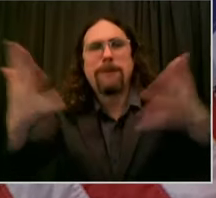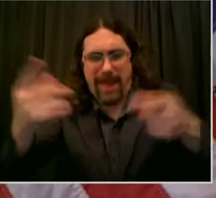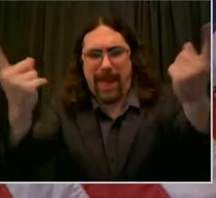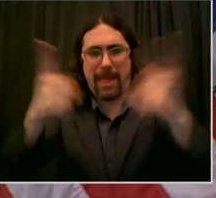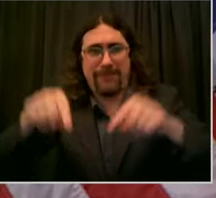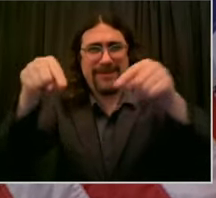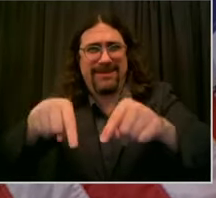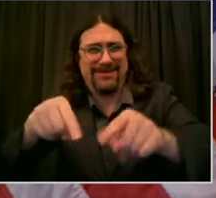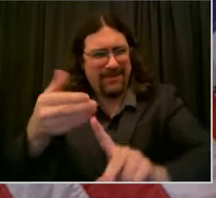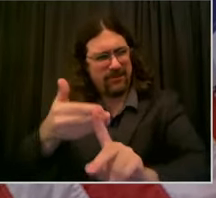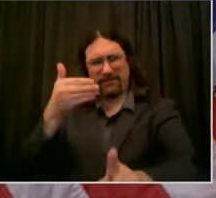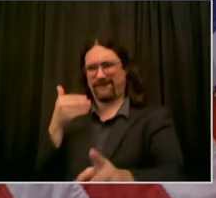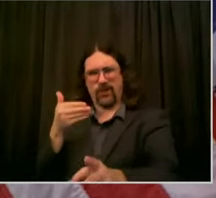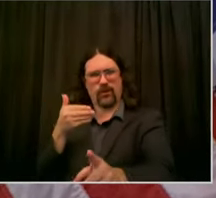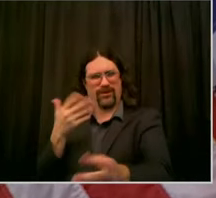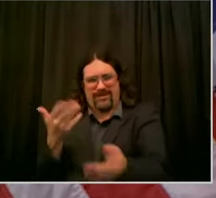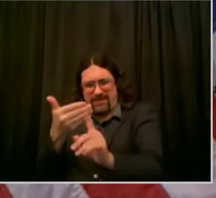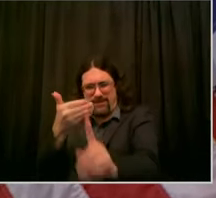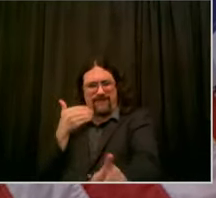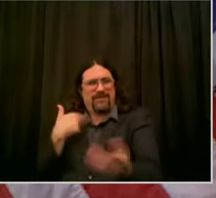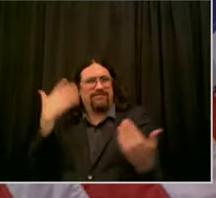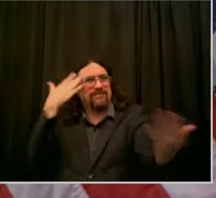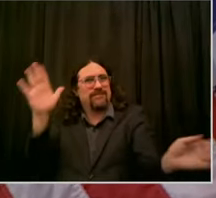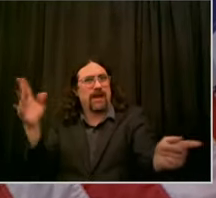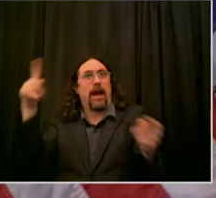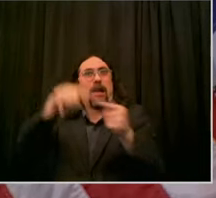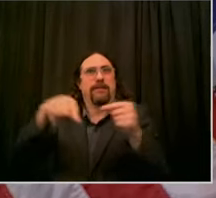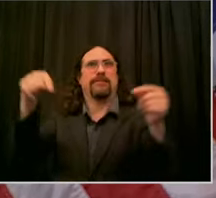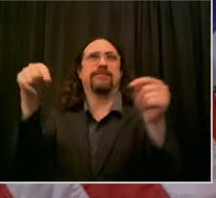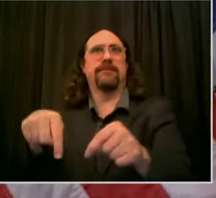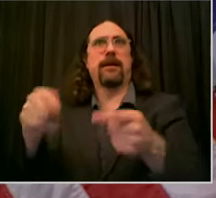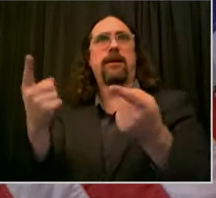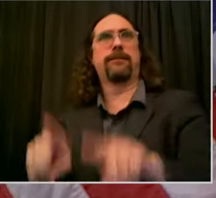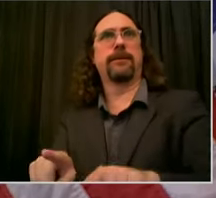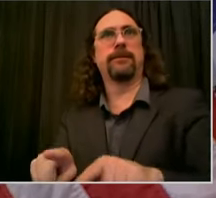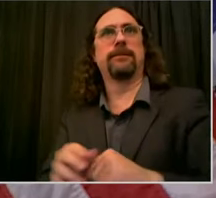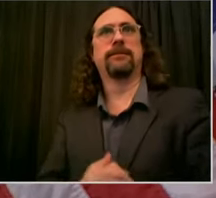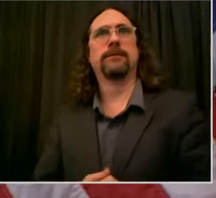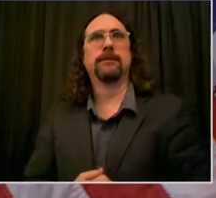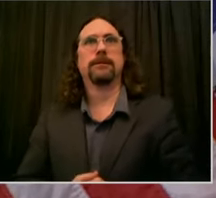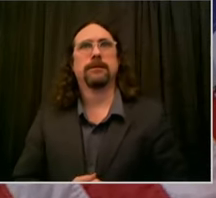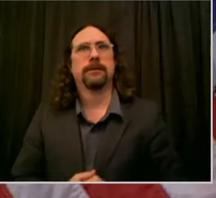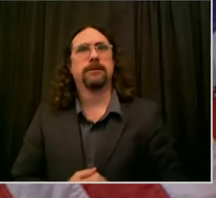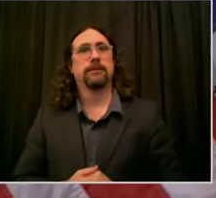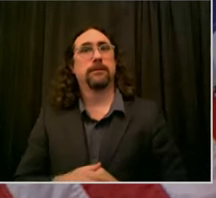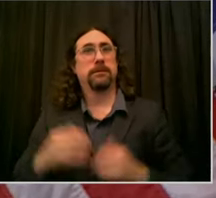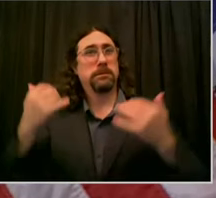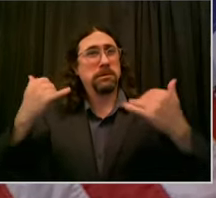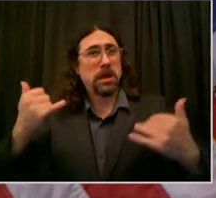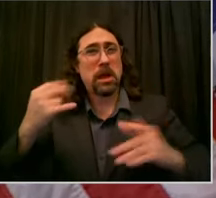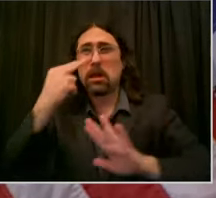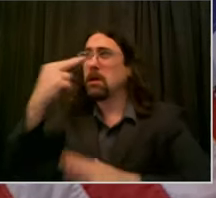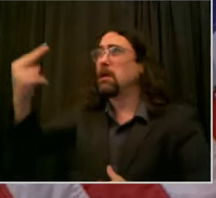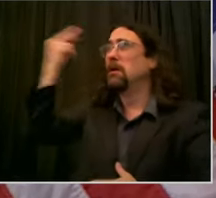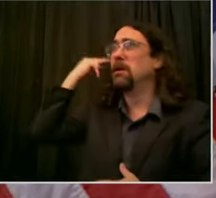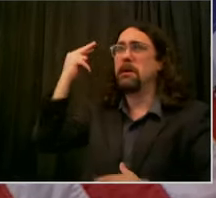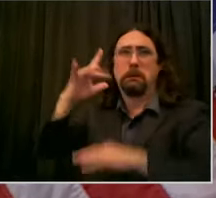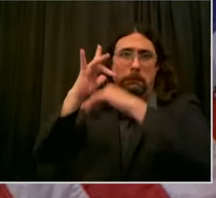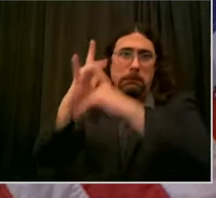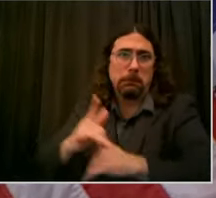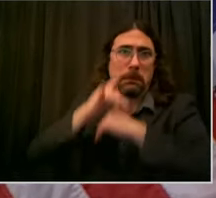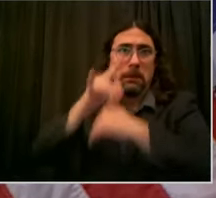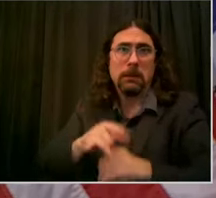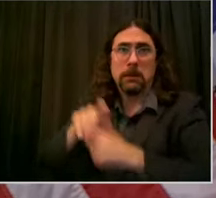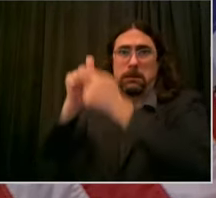I look at the big picture all the time. And I think it's hard. Honestly, seriously, I do. I don't blame anyone who's looking